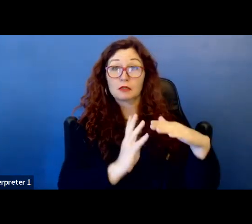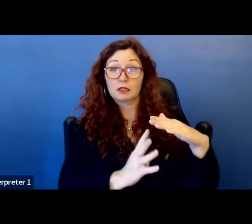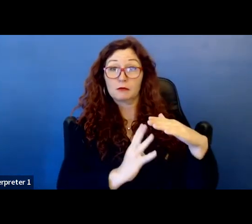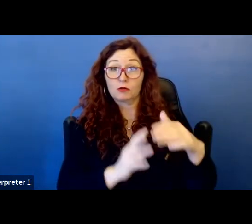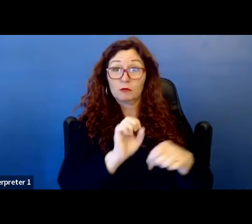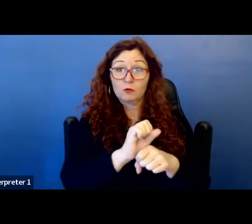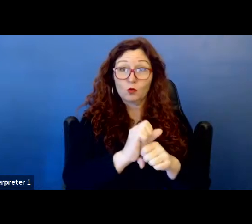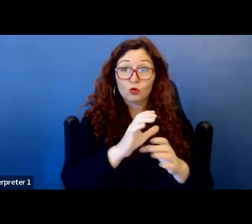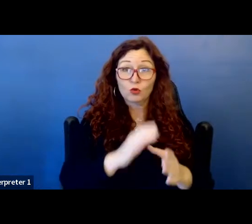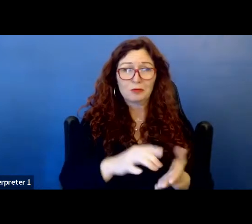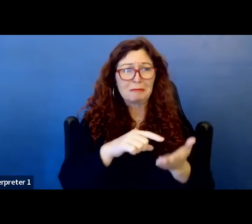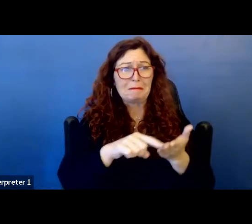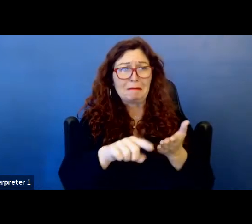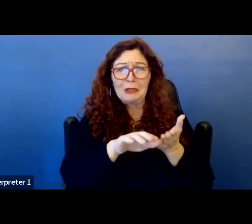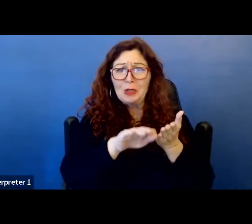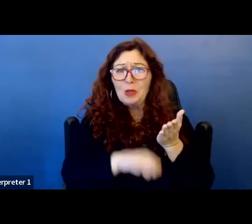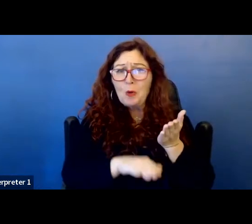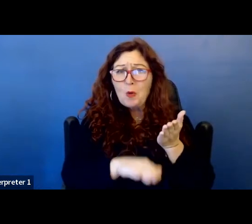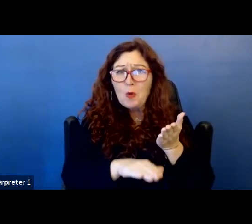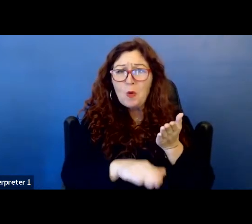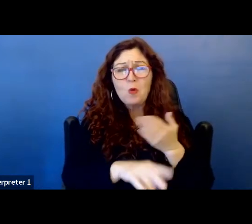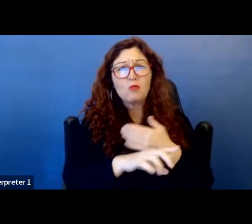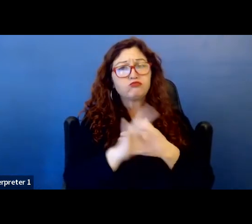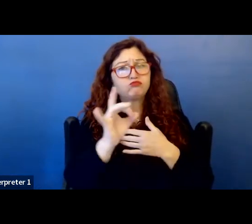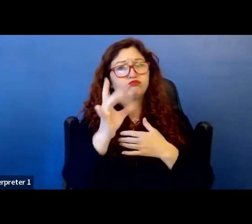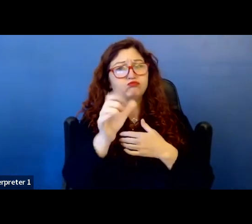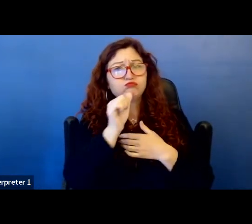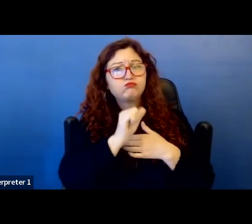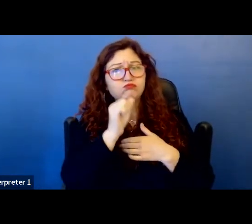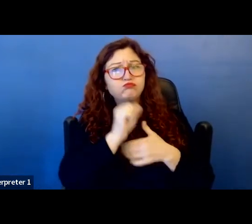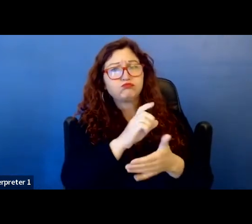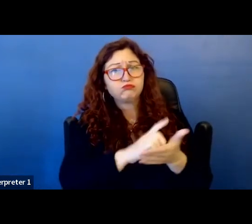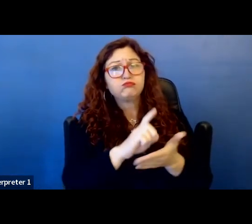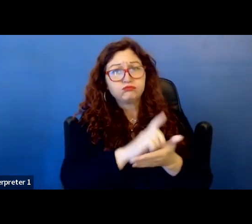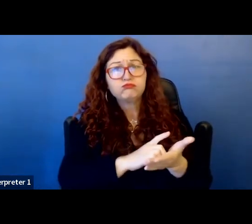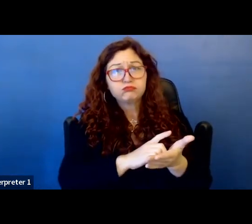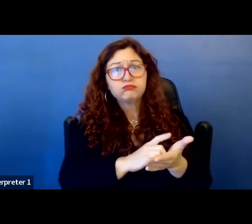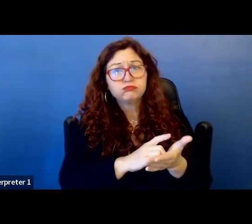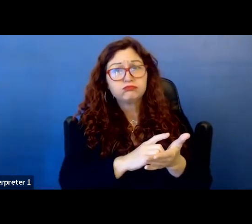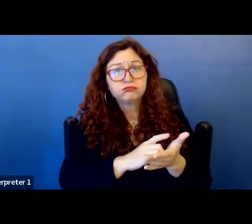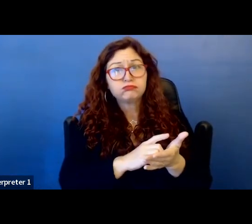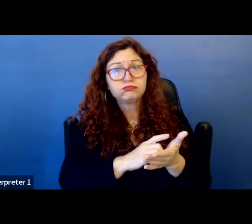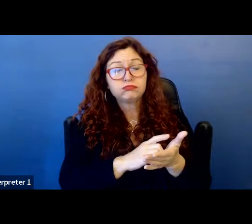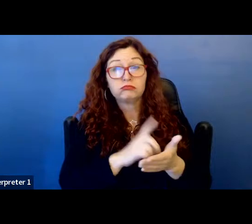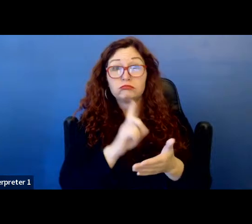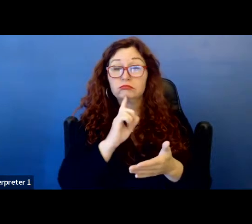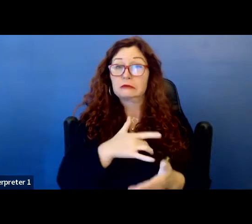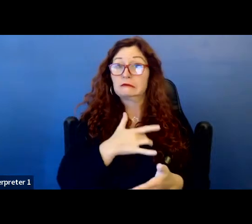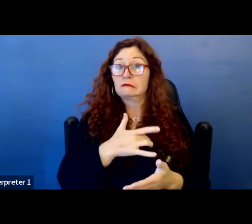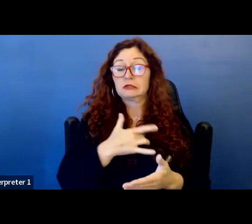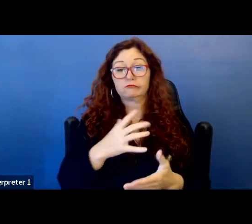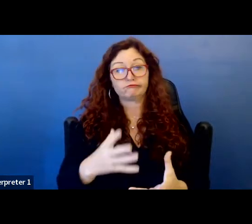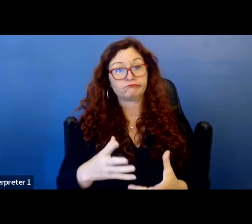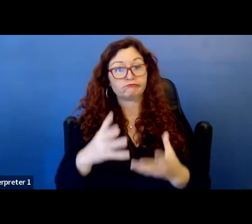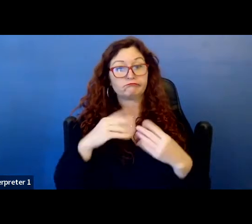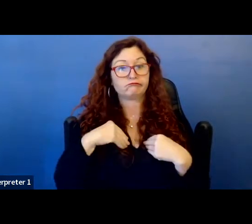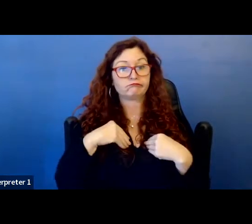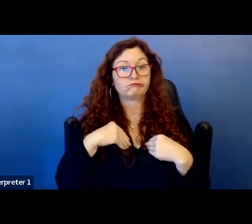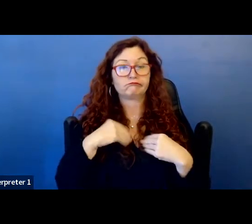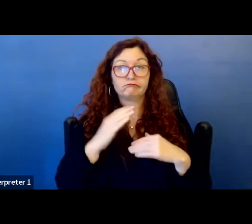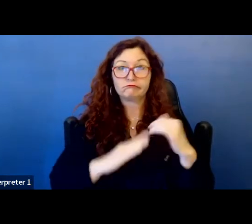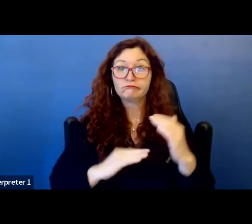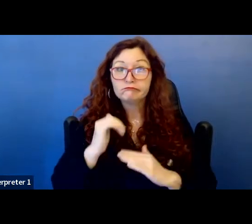harassment and wage stuff that's so prevalent in our state's construction industry they courageously take on this work despite facing intimidation and